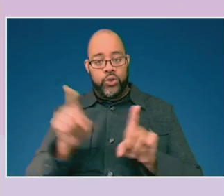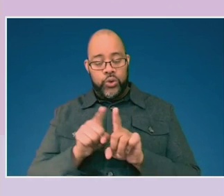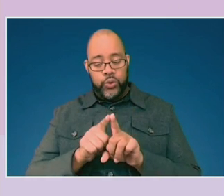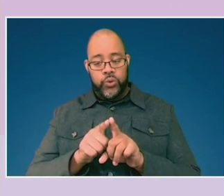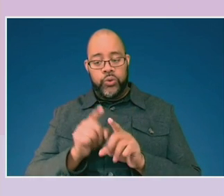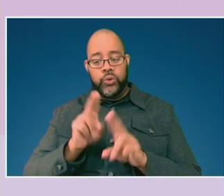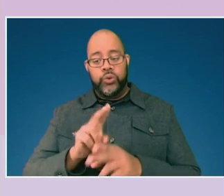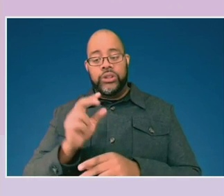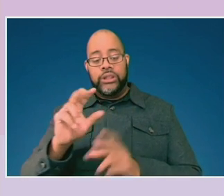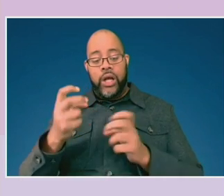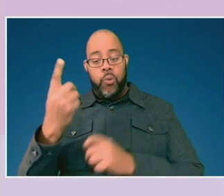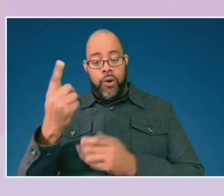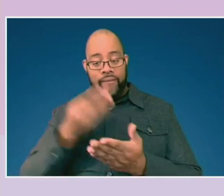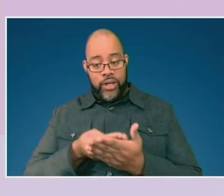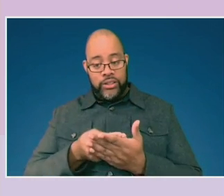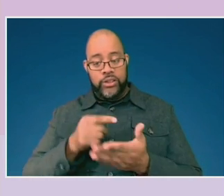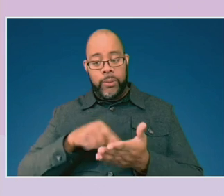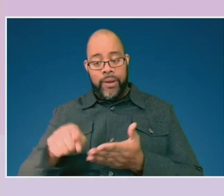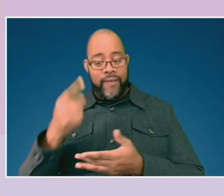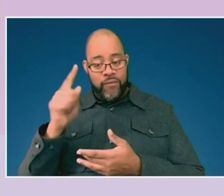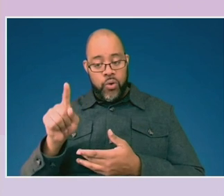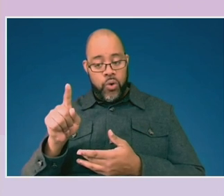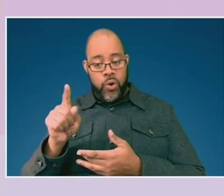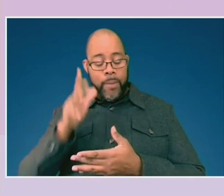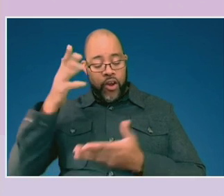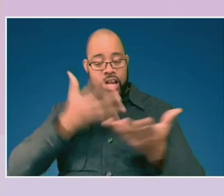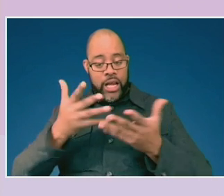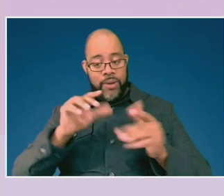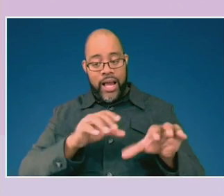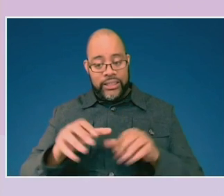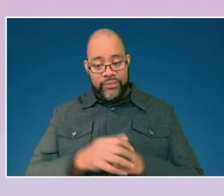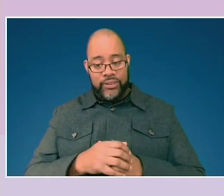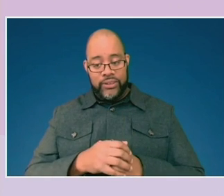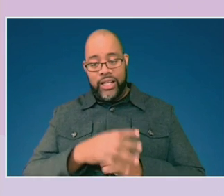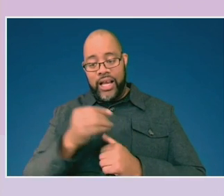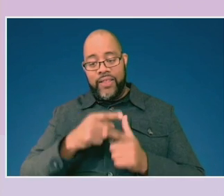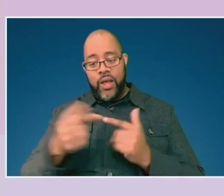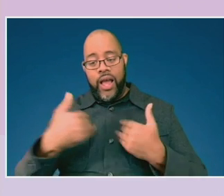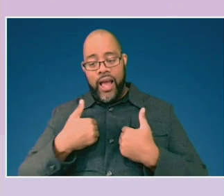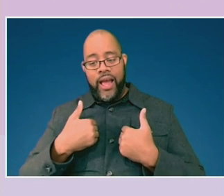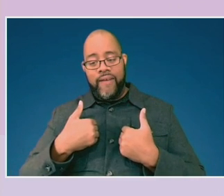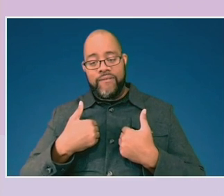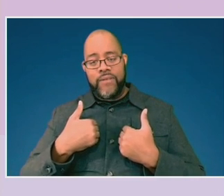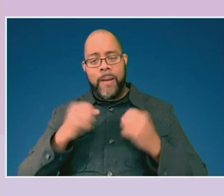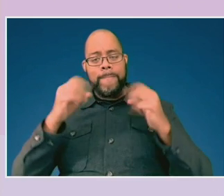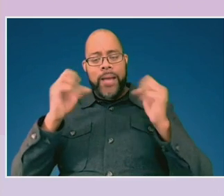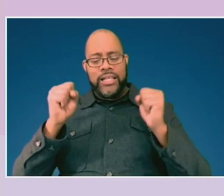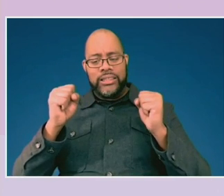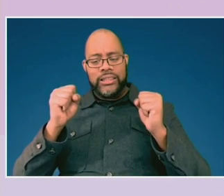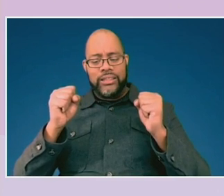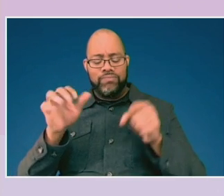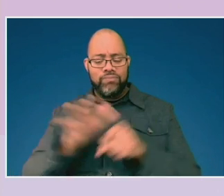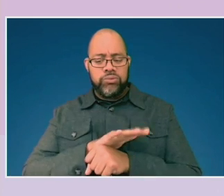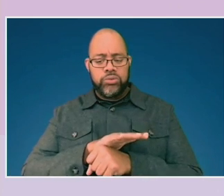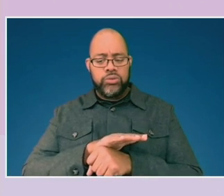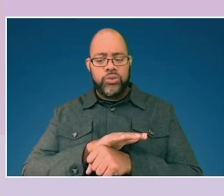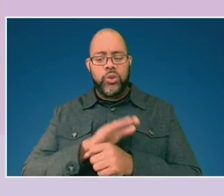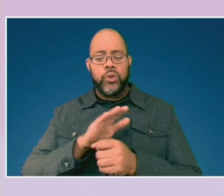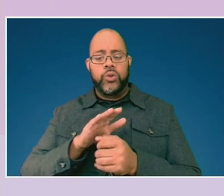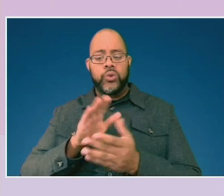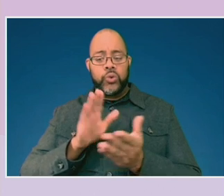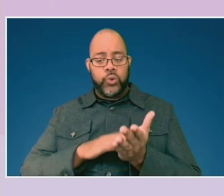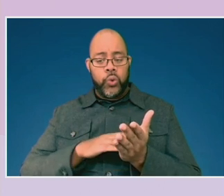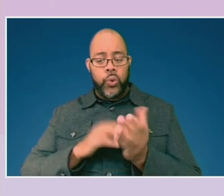I funding to pay for parent engagement activities. And then we have an amazing, robust Boise Schools